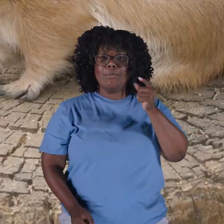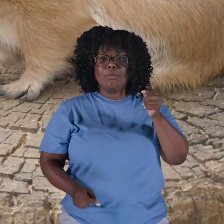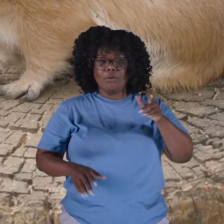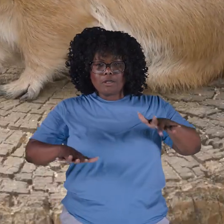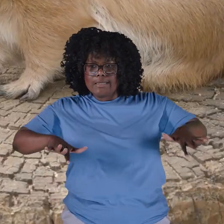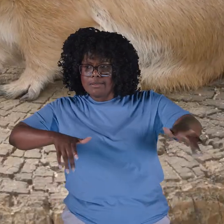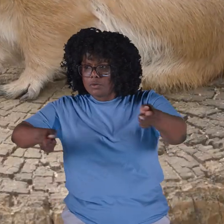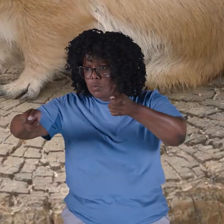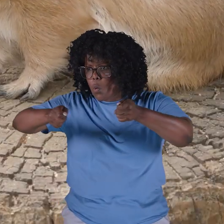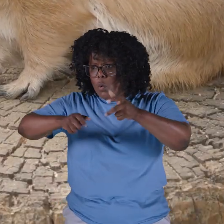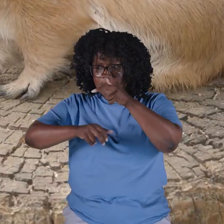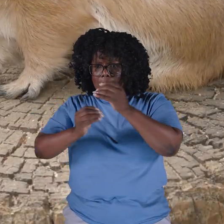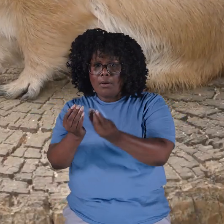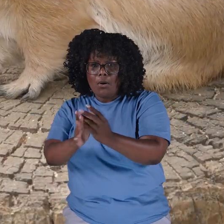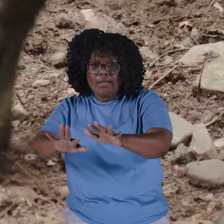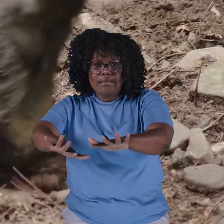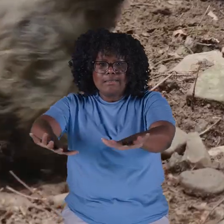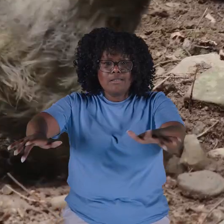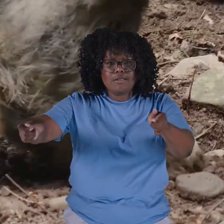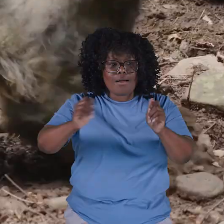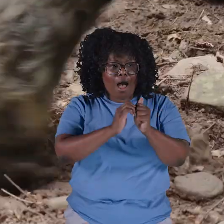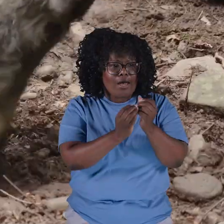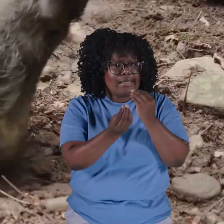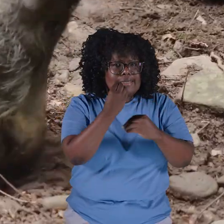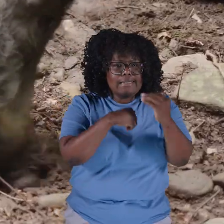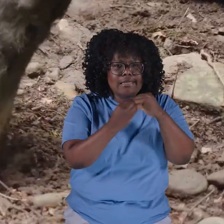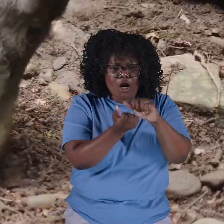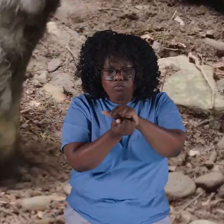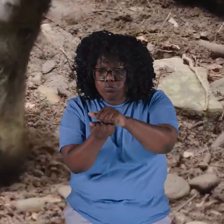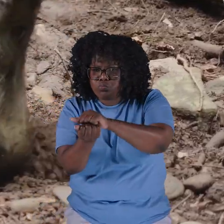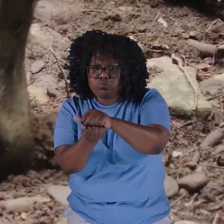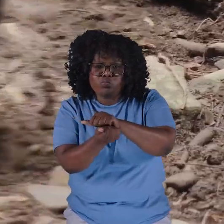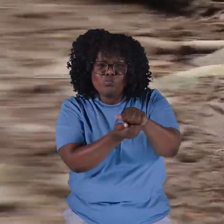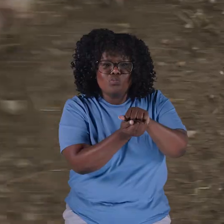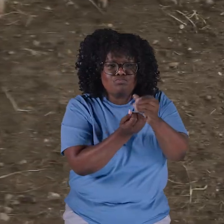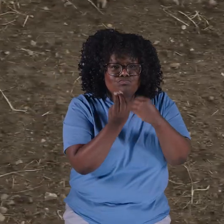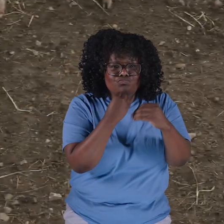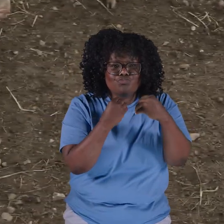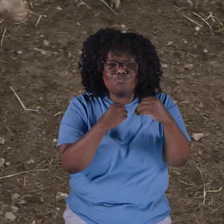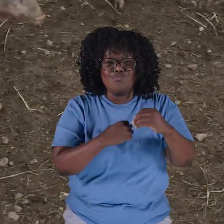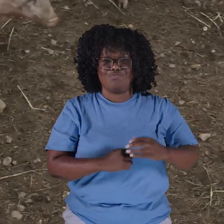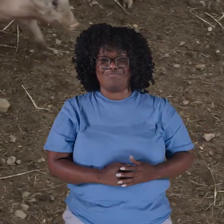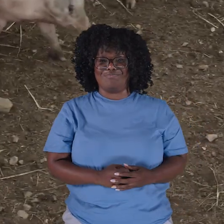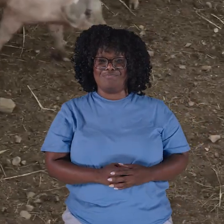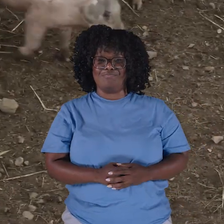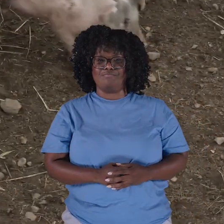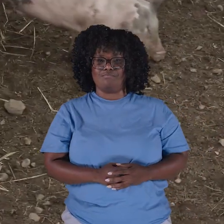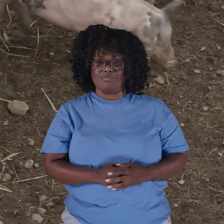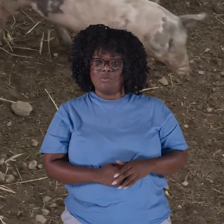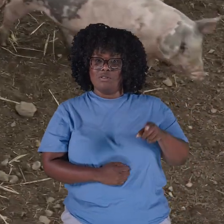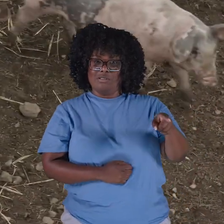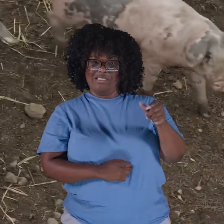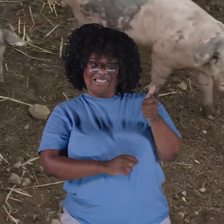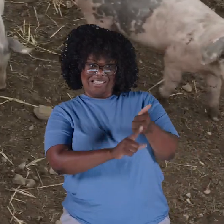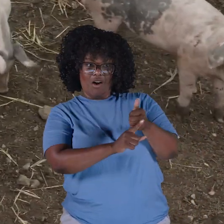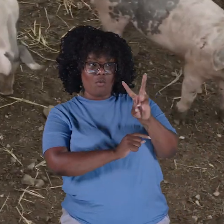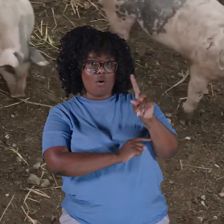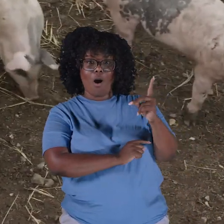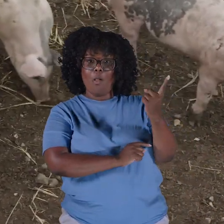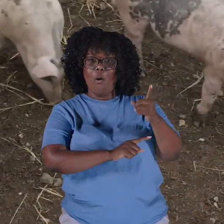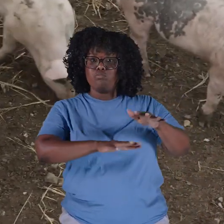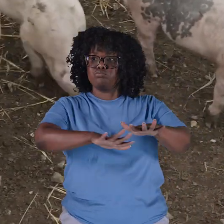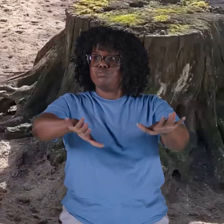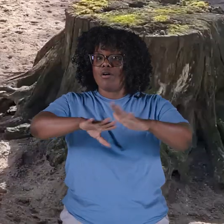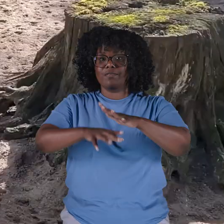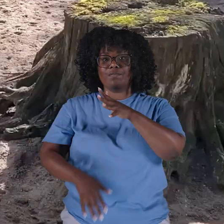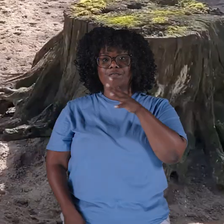insect and rodent populations by eating them. Because they are widely raised on